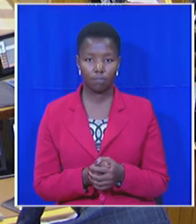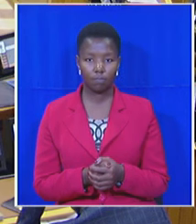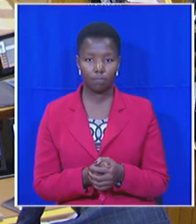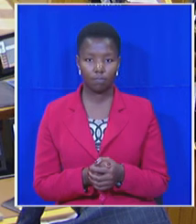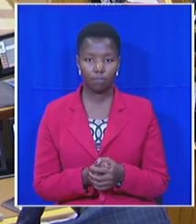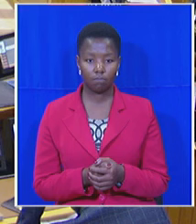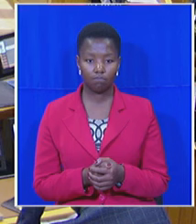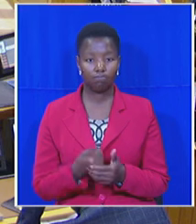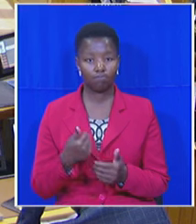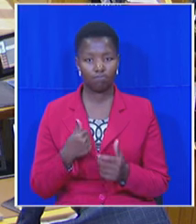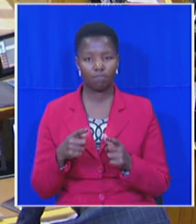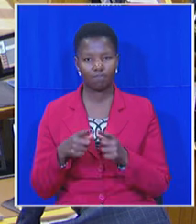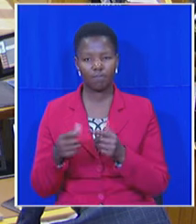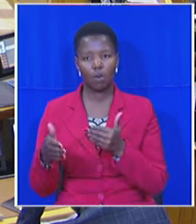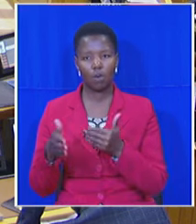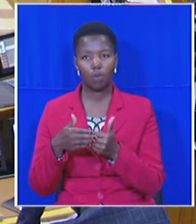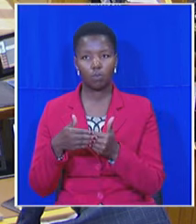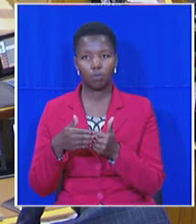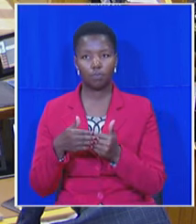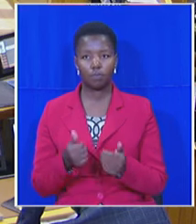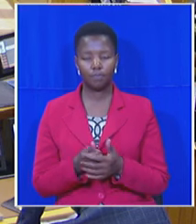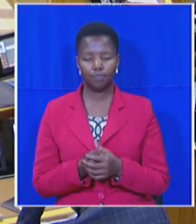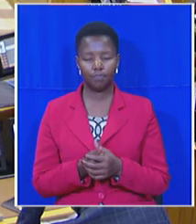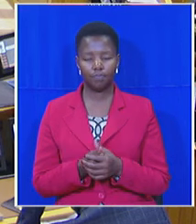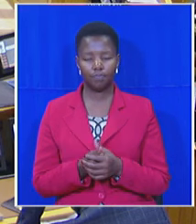The voting is closed, obviously.